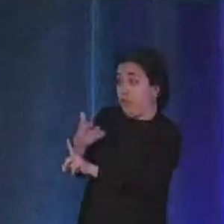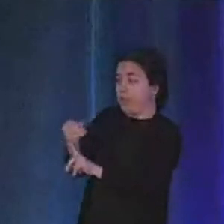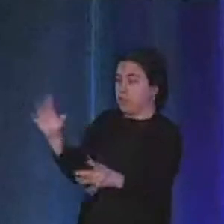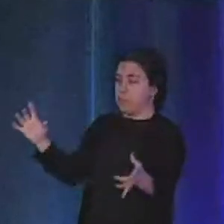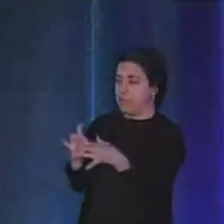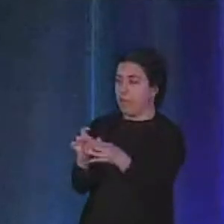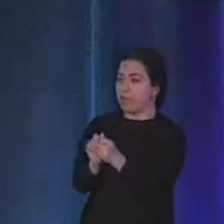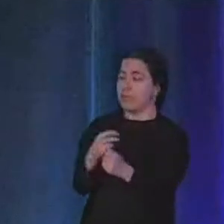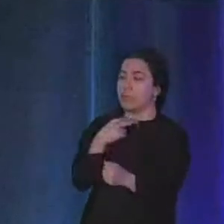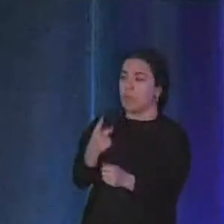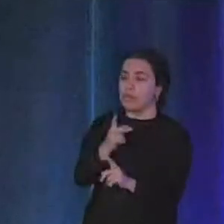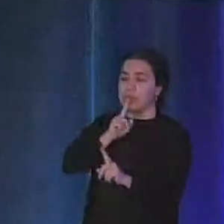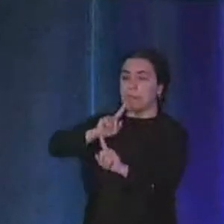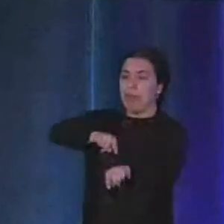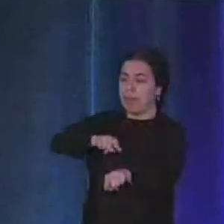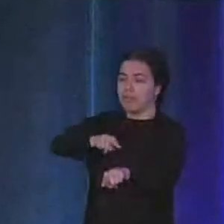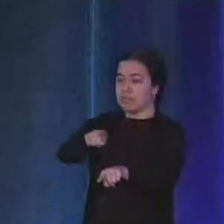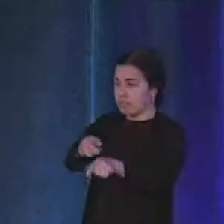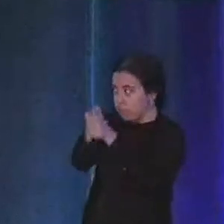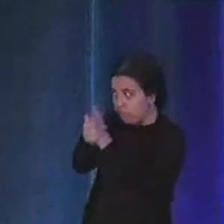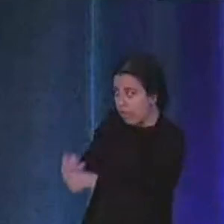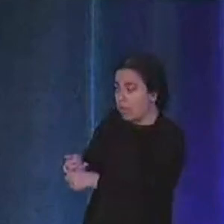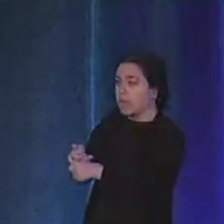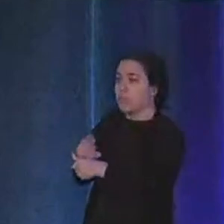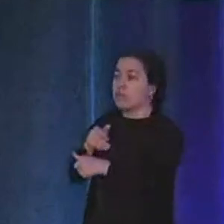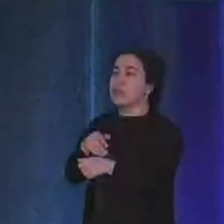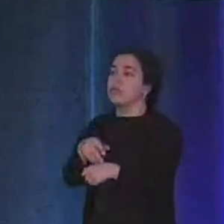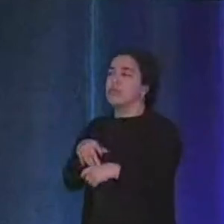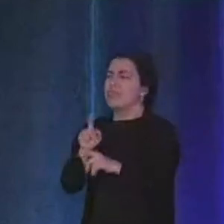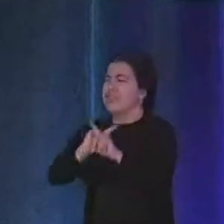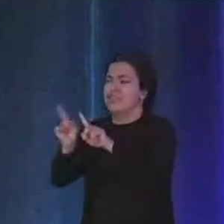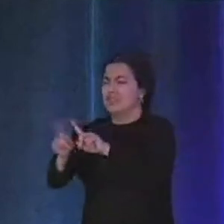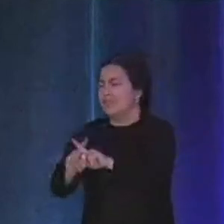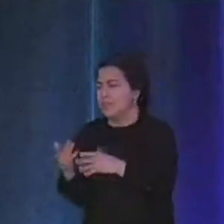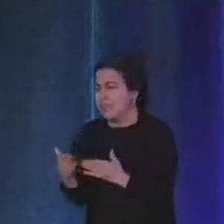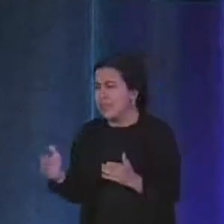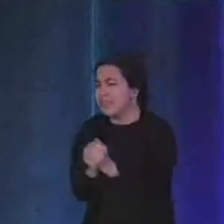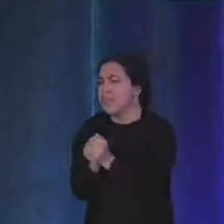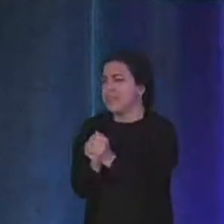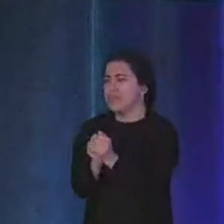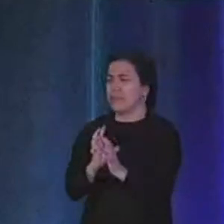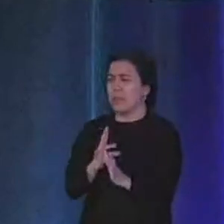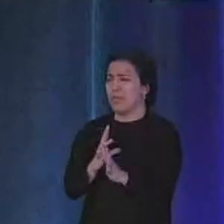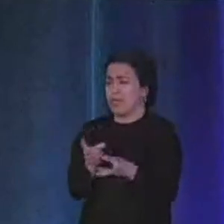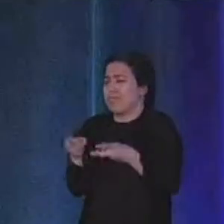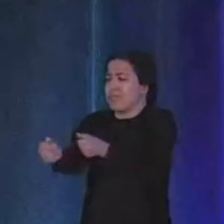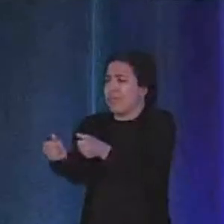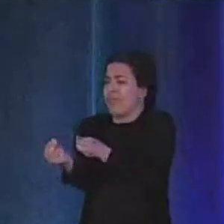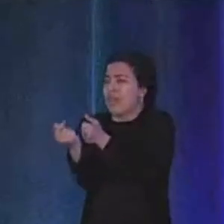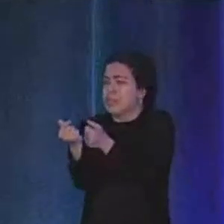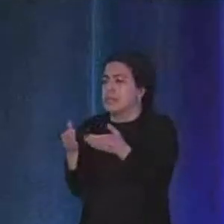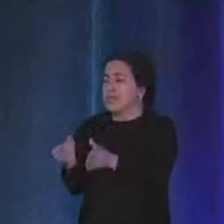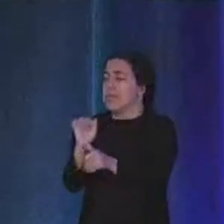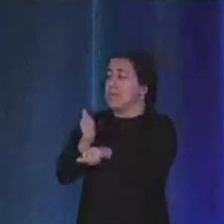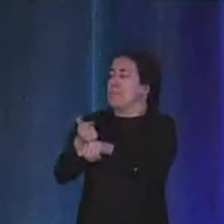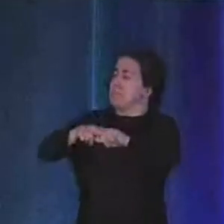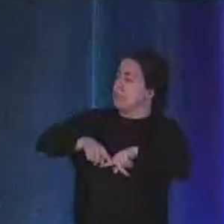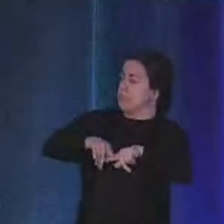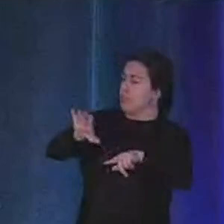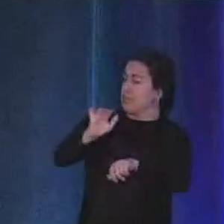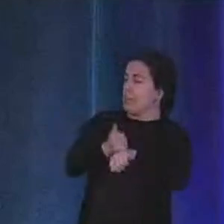like voice commands and just do all kinds of things in a really cool, efficient way, depending on what your setup was.